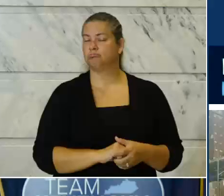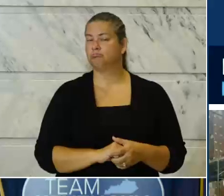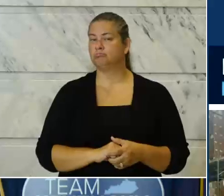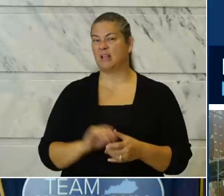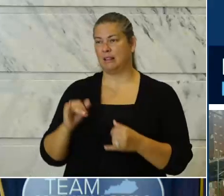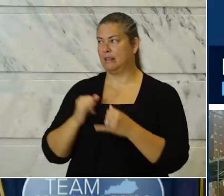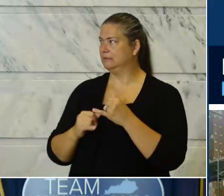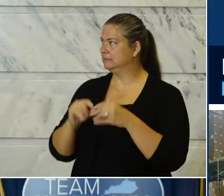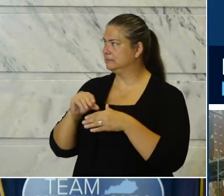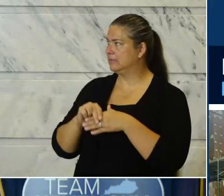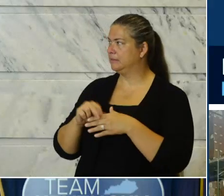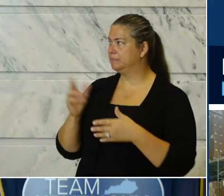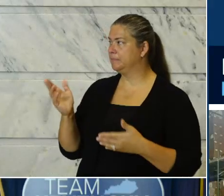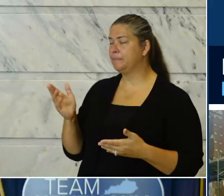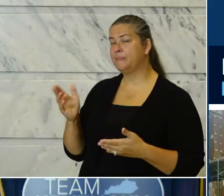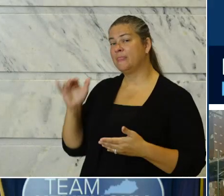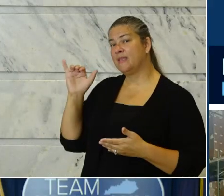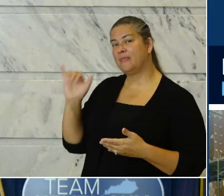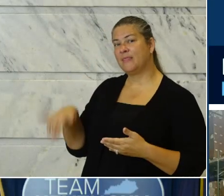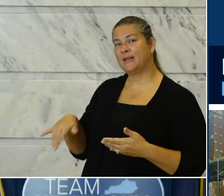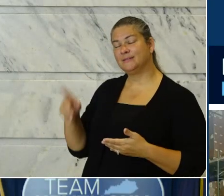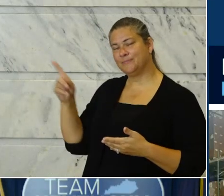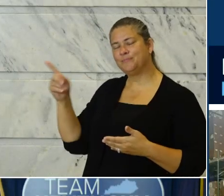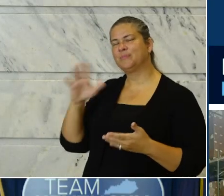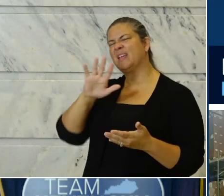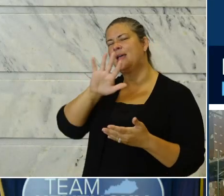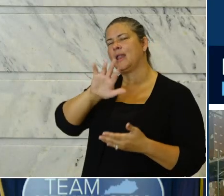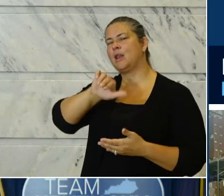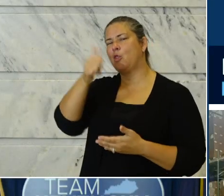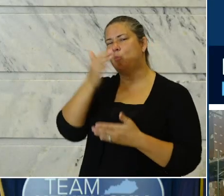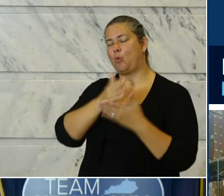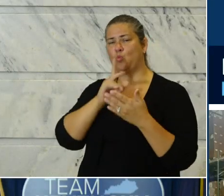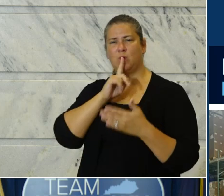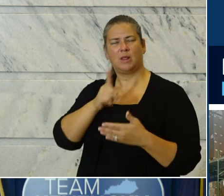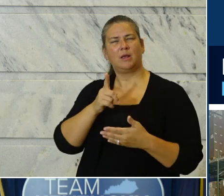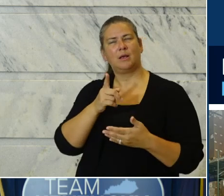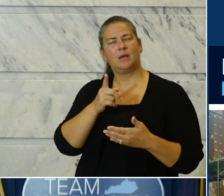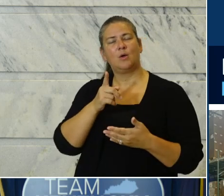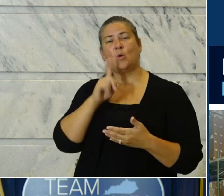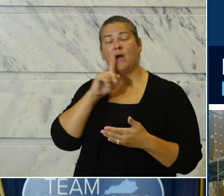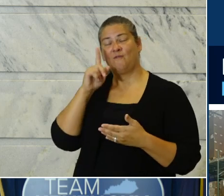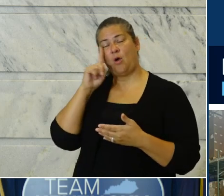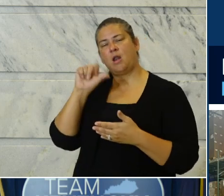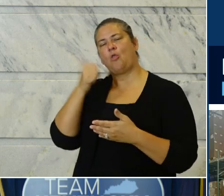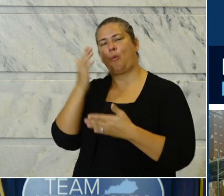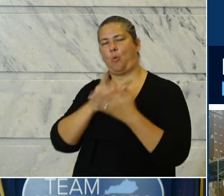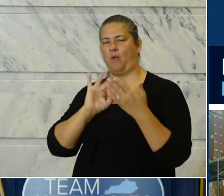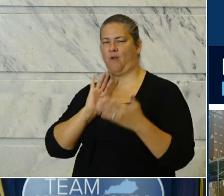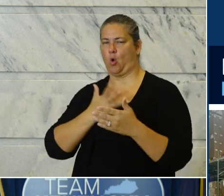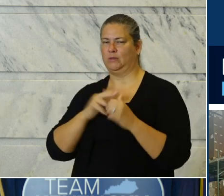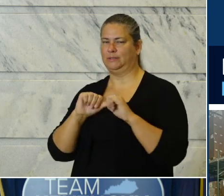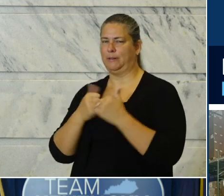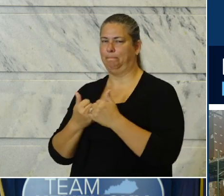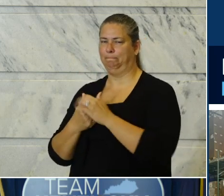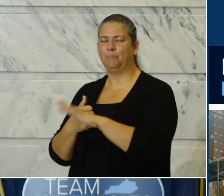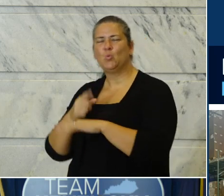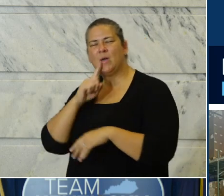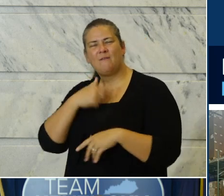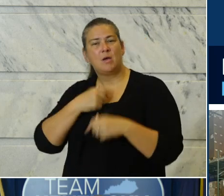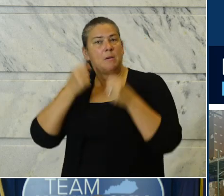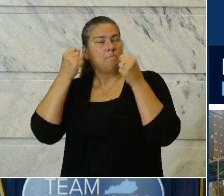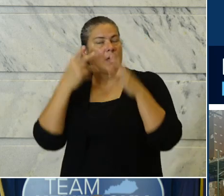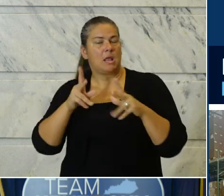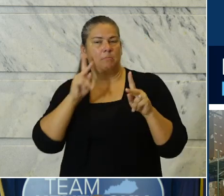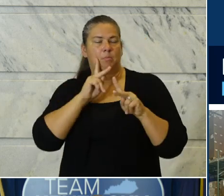last one. This is a shout out to another part of our team. There's a lot of folks in state government and government across